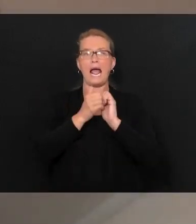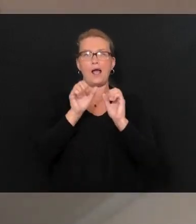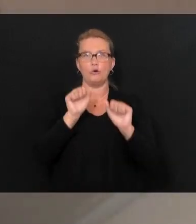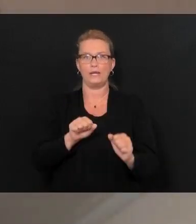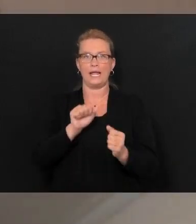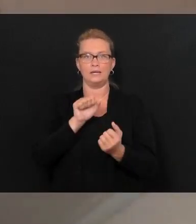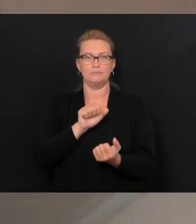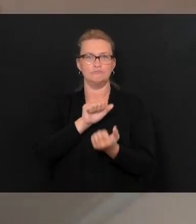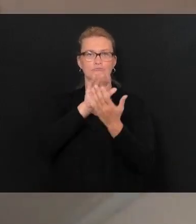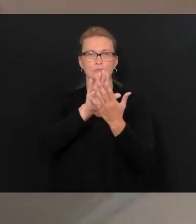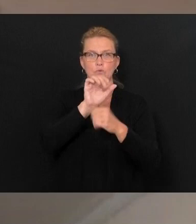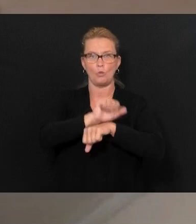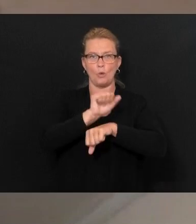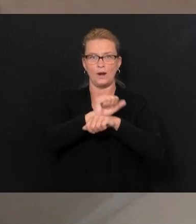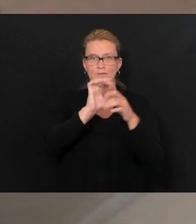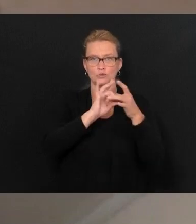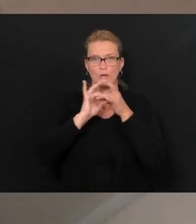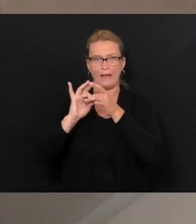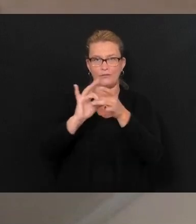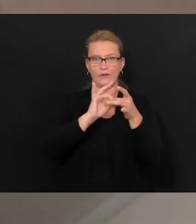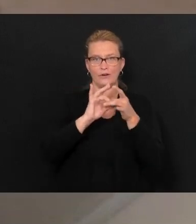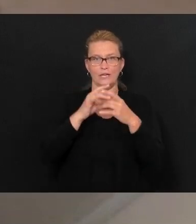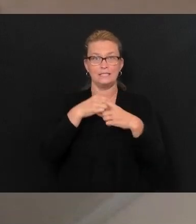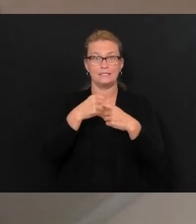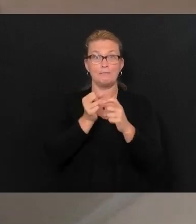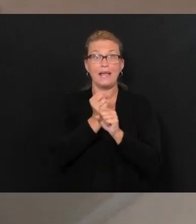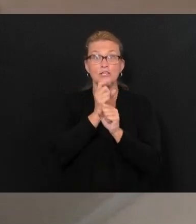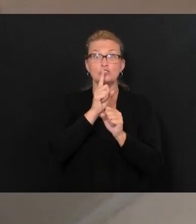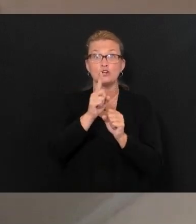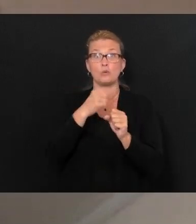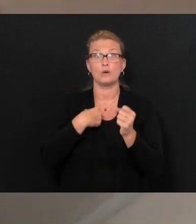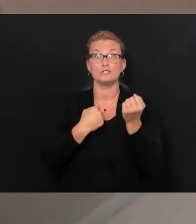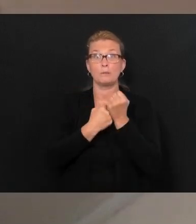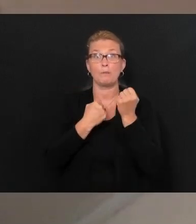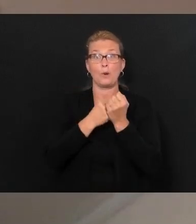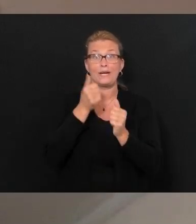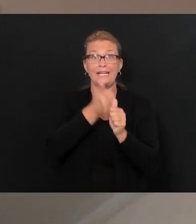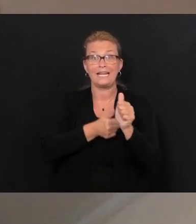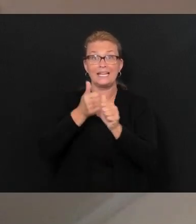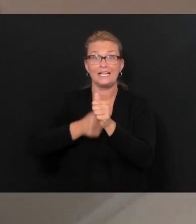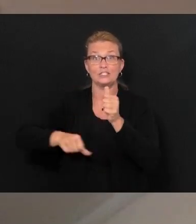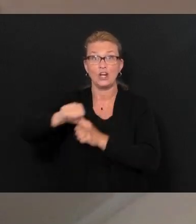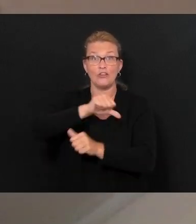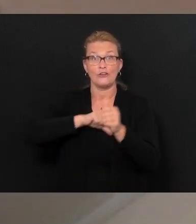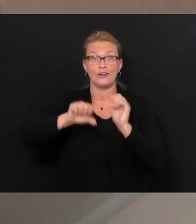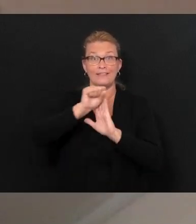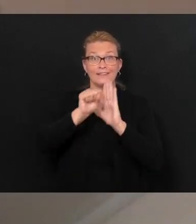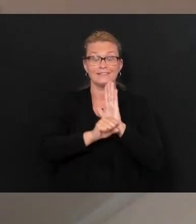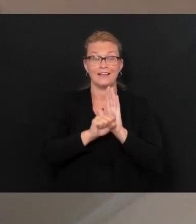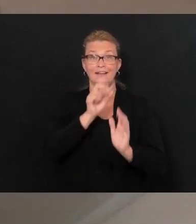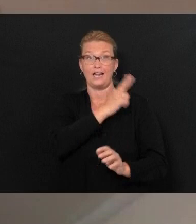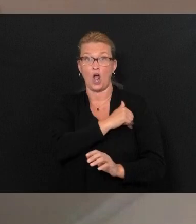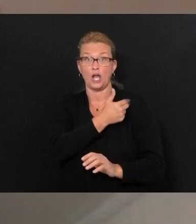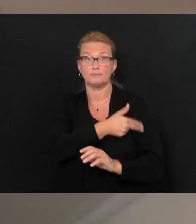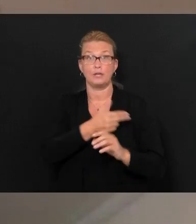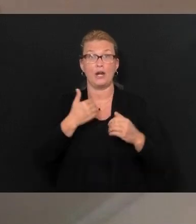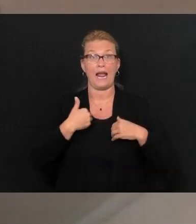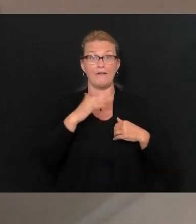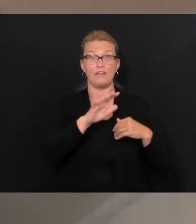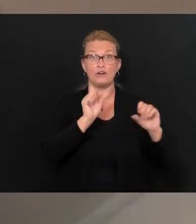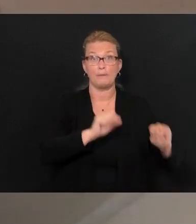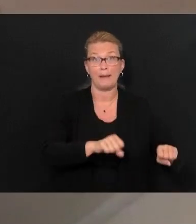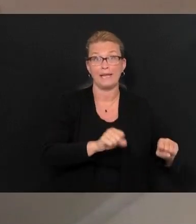work together to make sure that we are all supporting each other in the state, to make sure that that the hospitals have the capacity, the